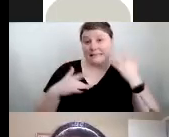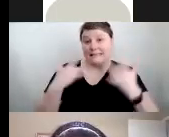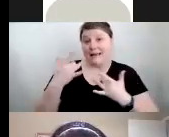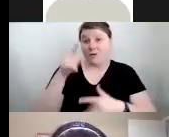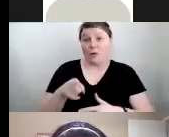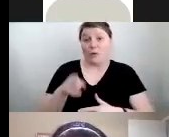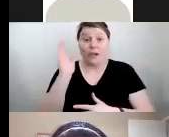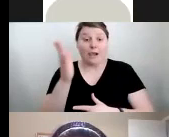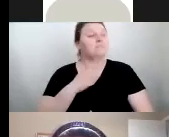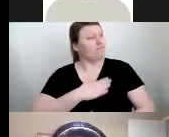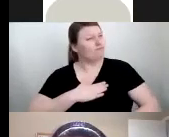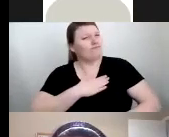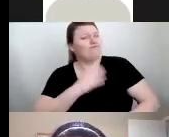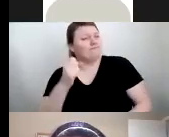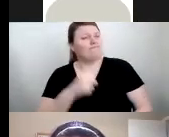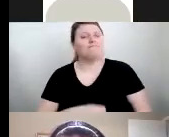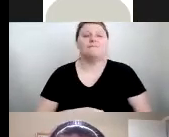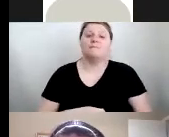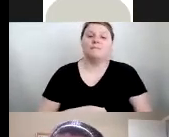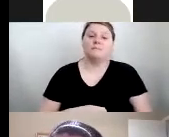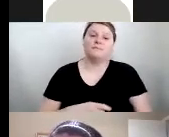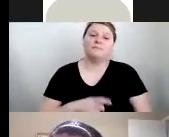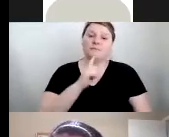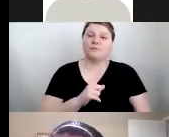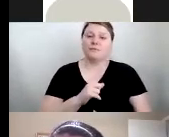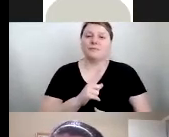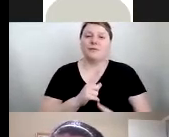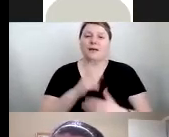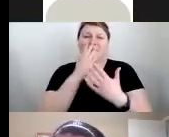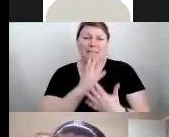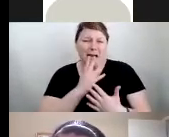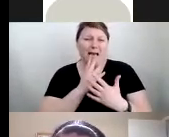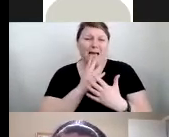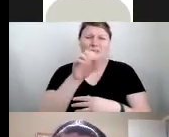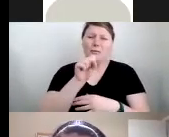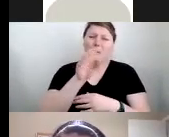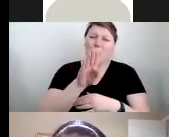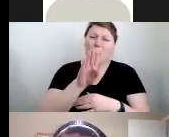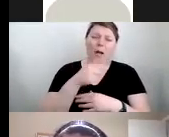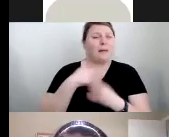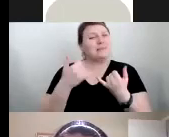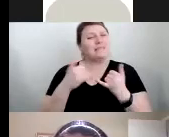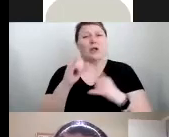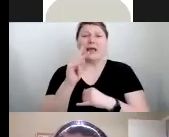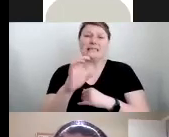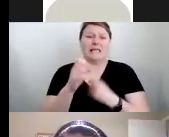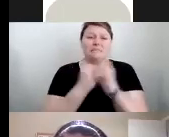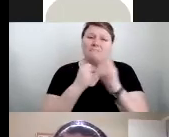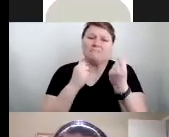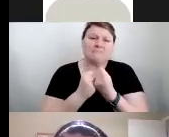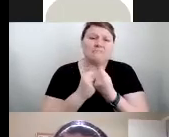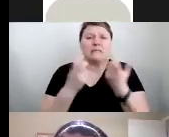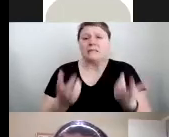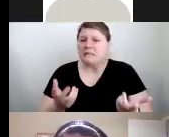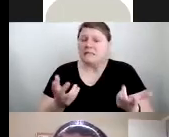Oh, it's my pleasure. You know, I'm only sad that we're following the Super Bowl. I'm still a Kansas City Chiefs fan. Yes. And